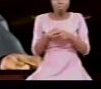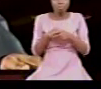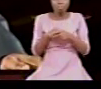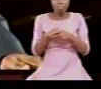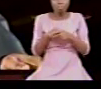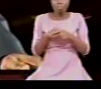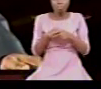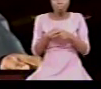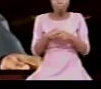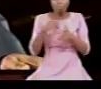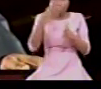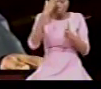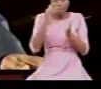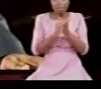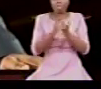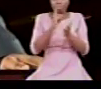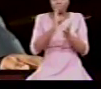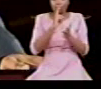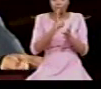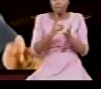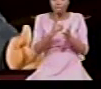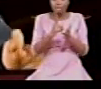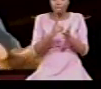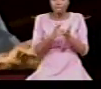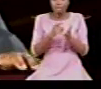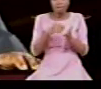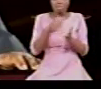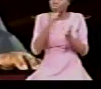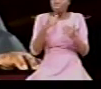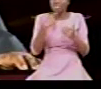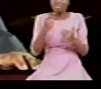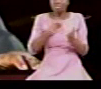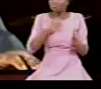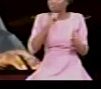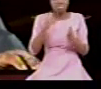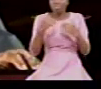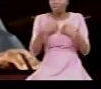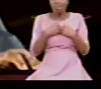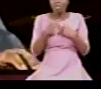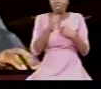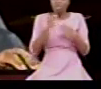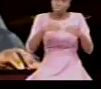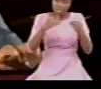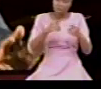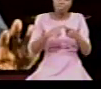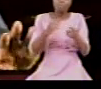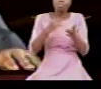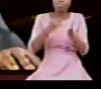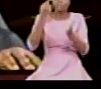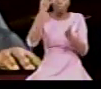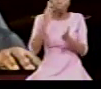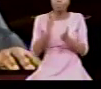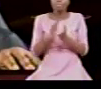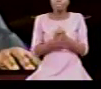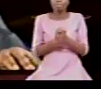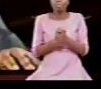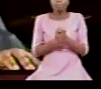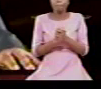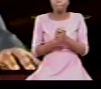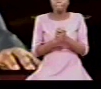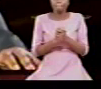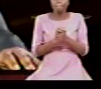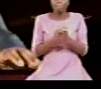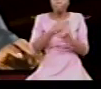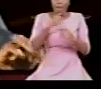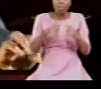When you know that fact, you will not say that I don't have to give to God's projects. When you know this